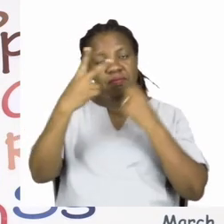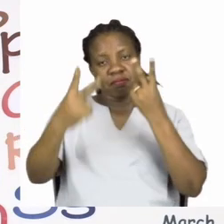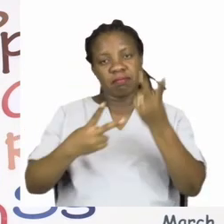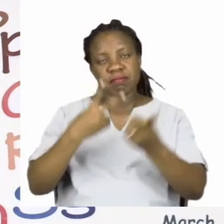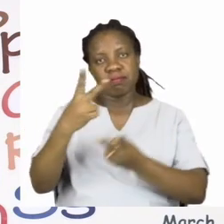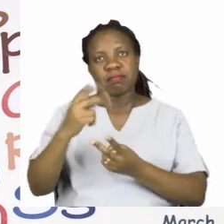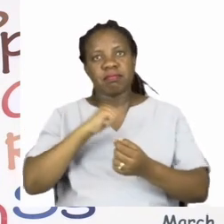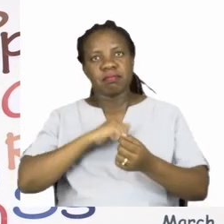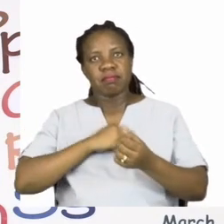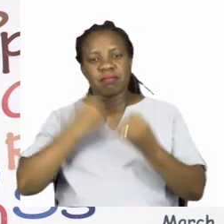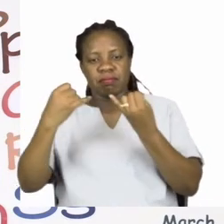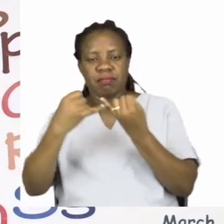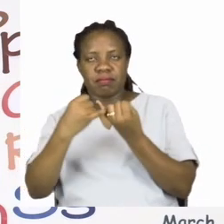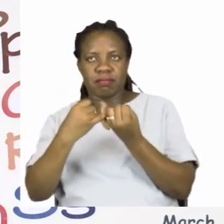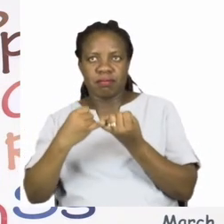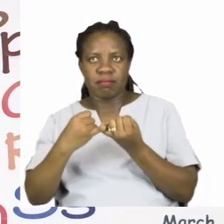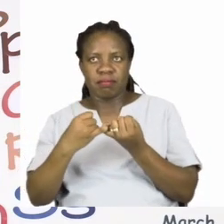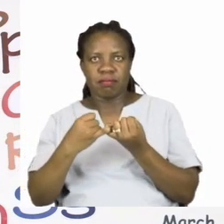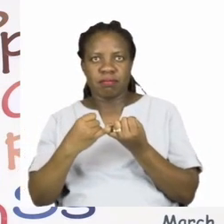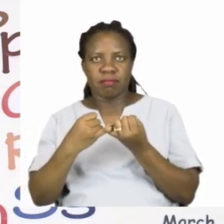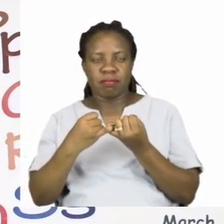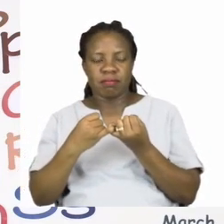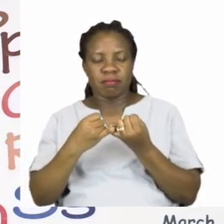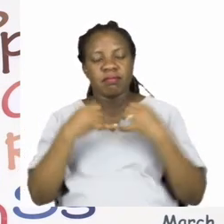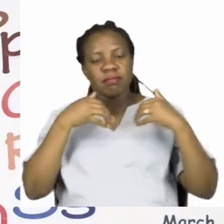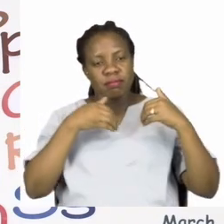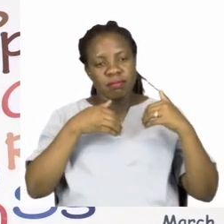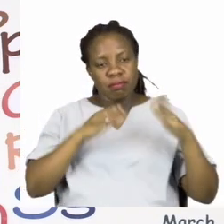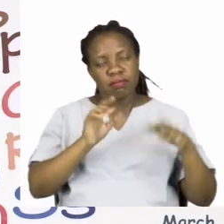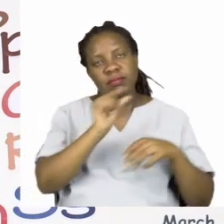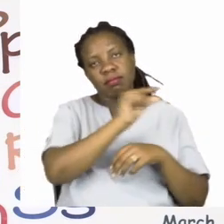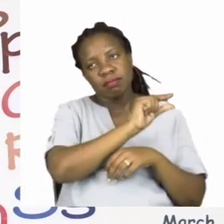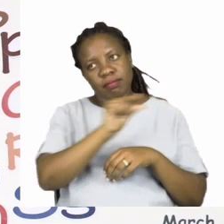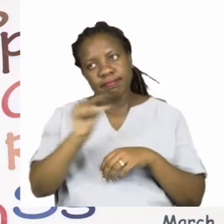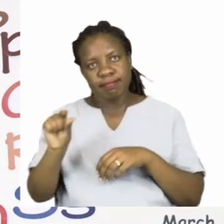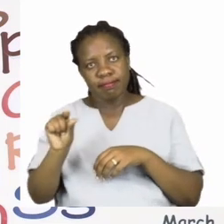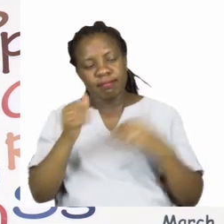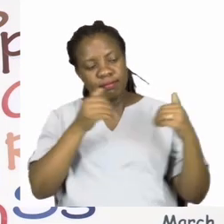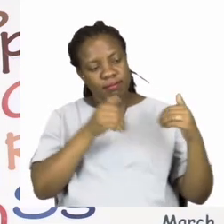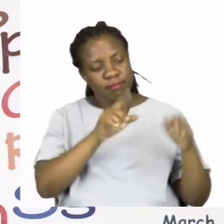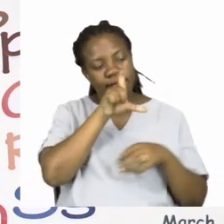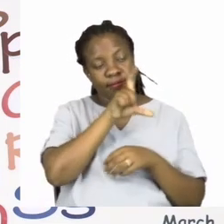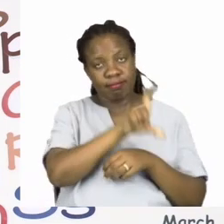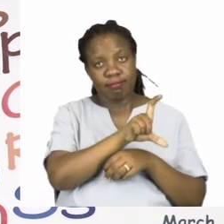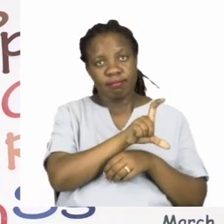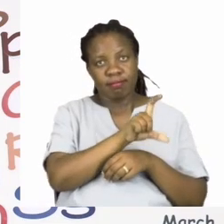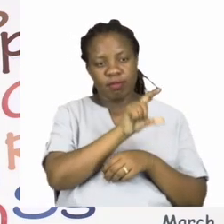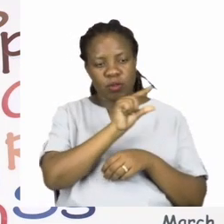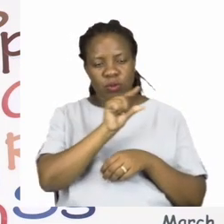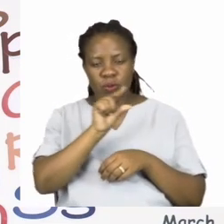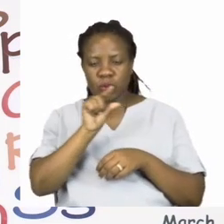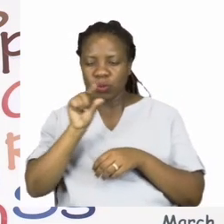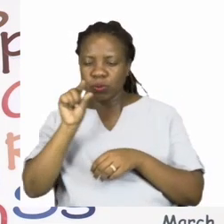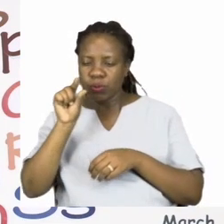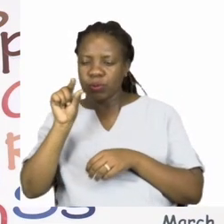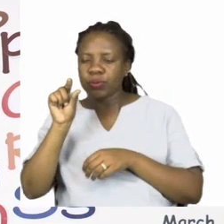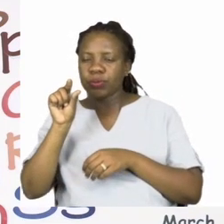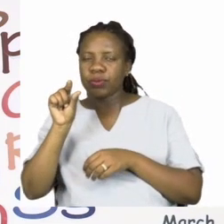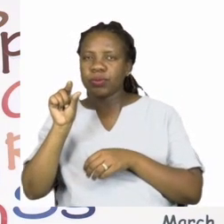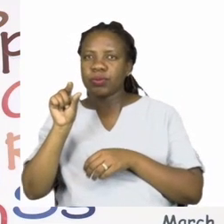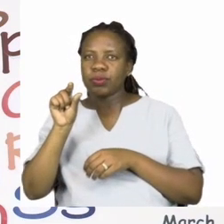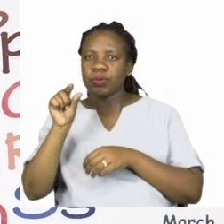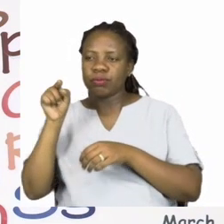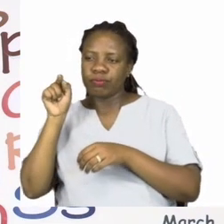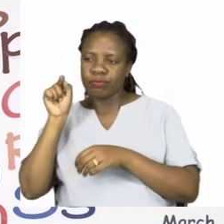Now remember, when you're starting a sentence, you start it with a capital letter and then you end your sentence with a full